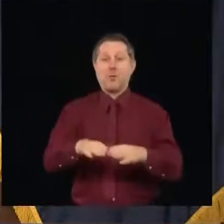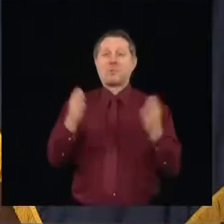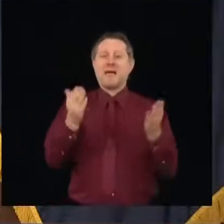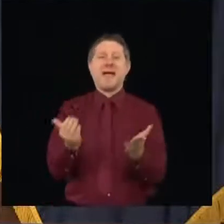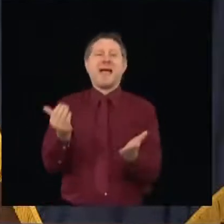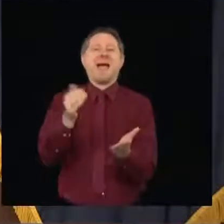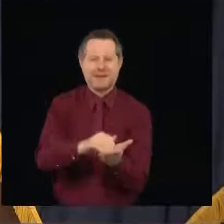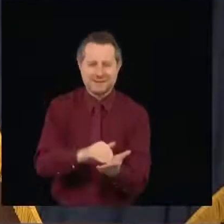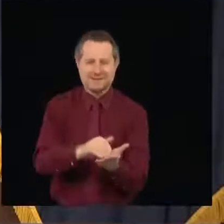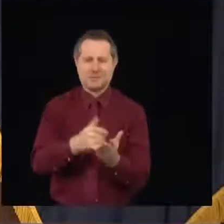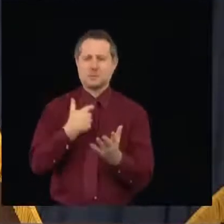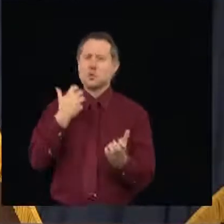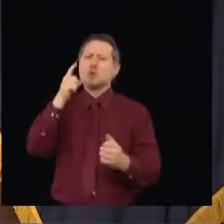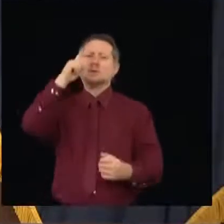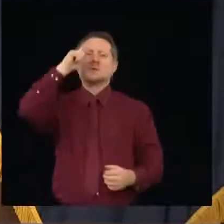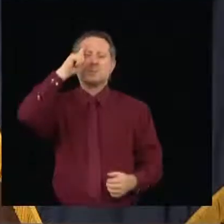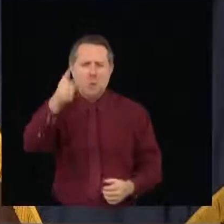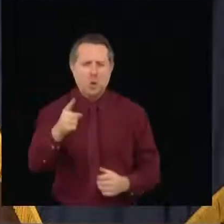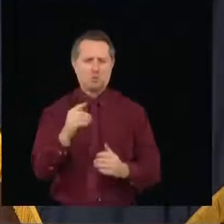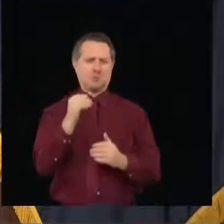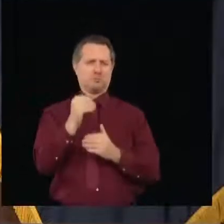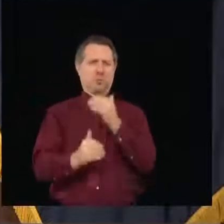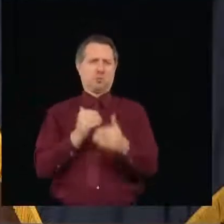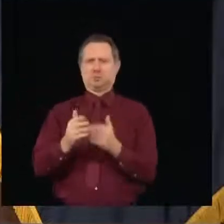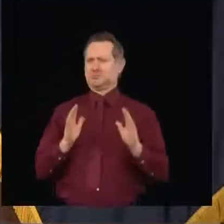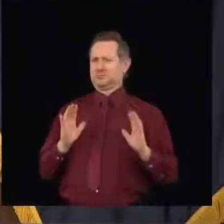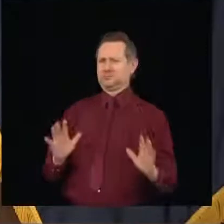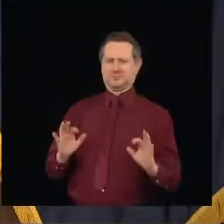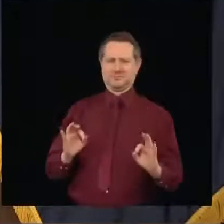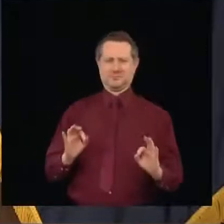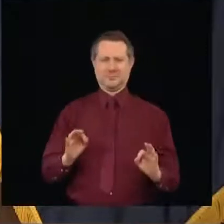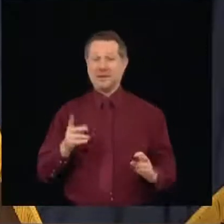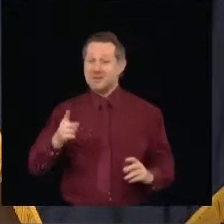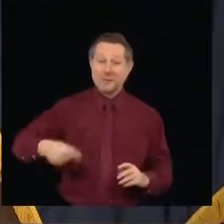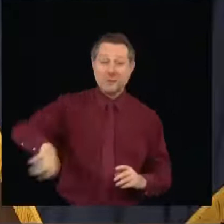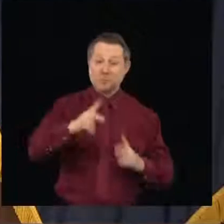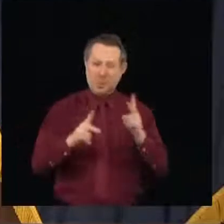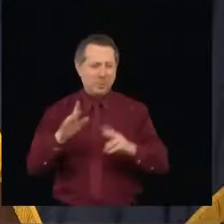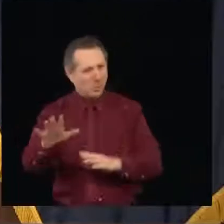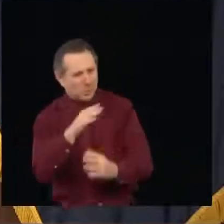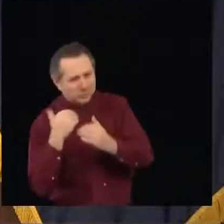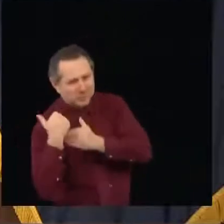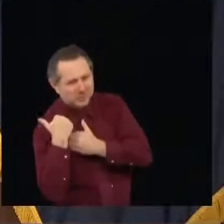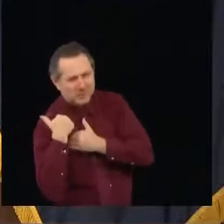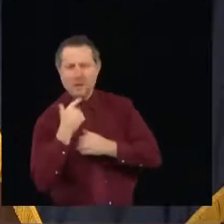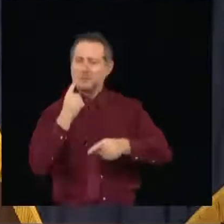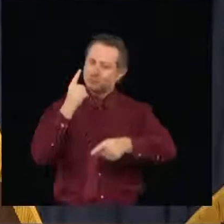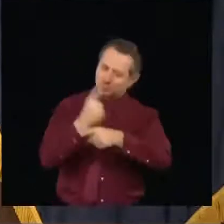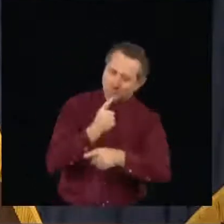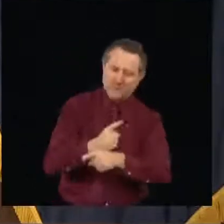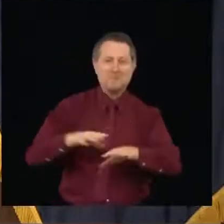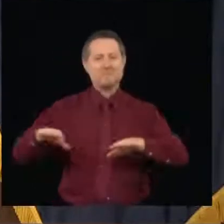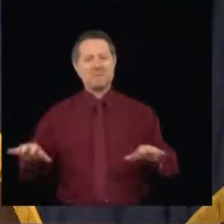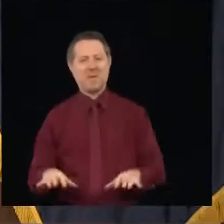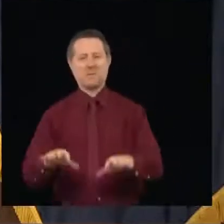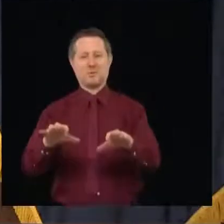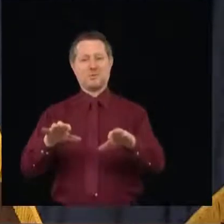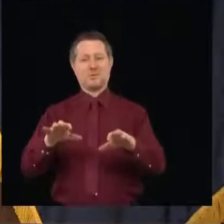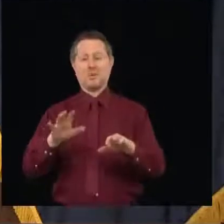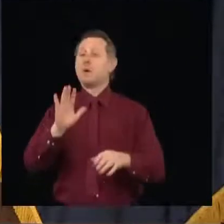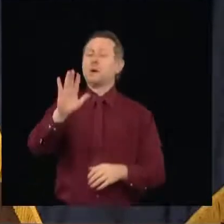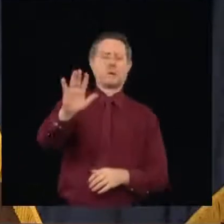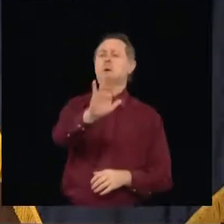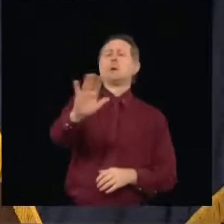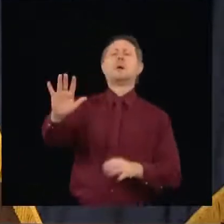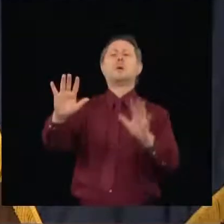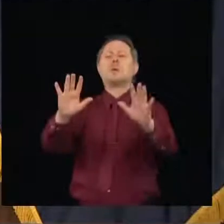reopening smartly, intelligently, with individual responsibility? So understanding you're going to see an increase